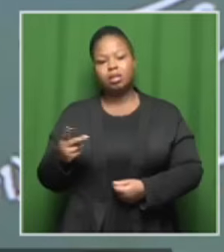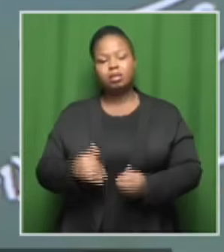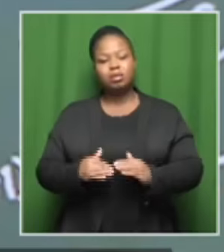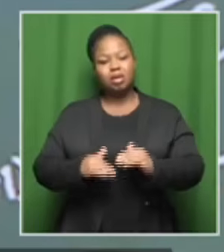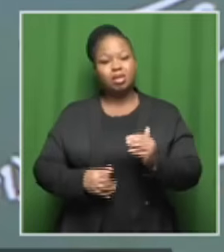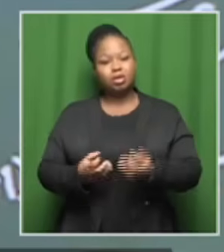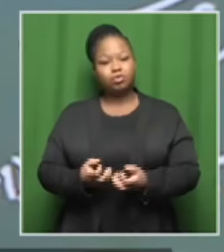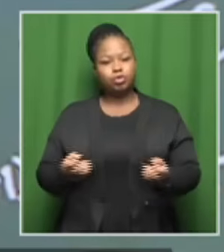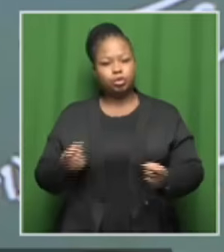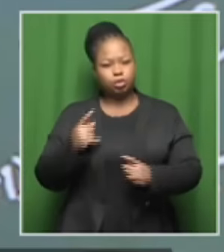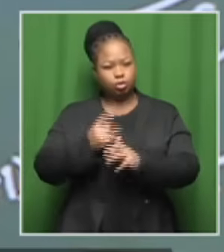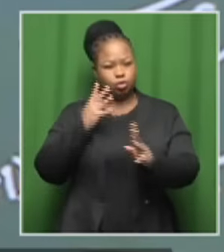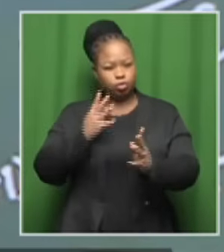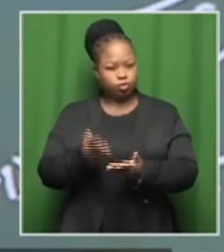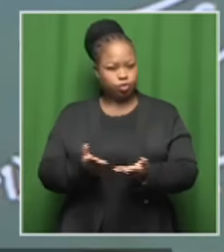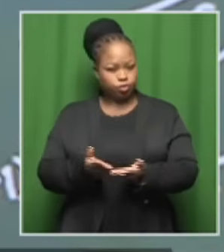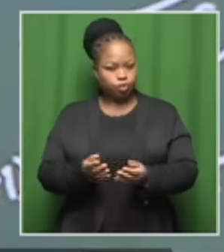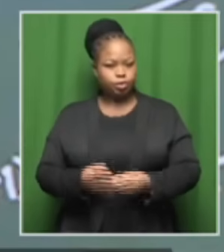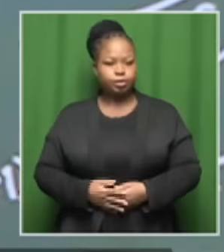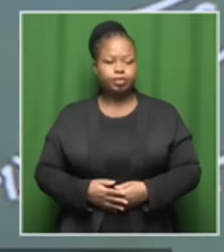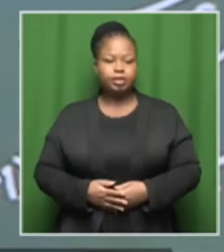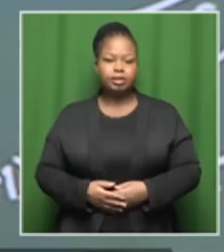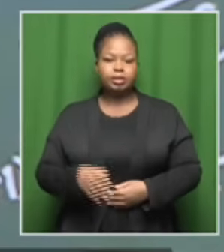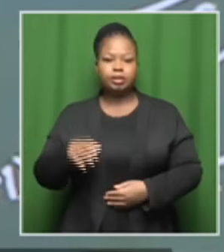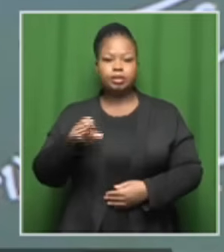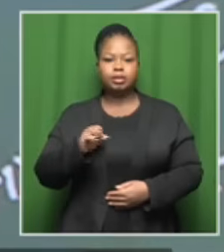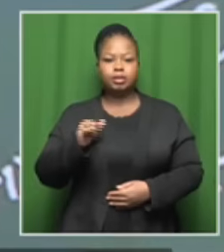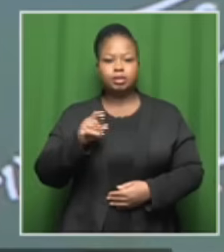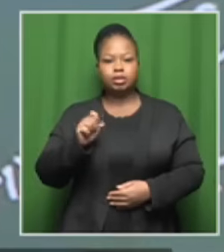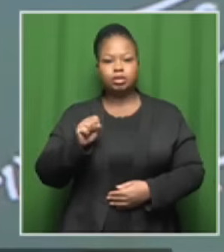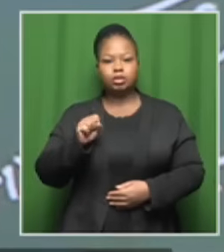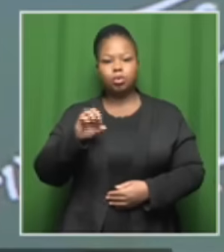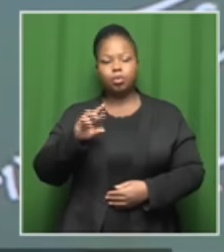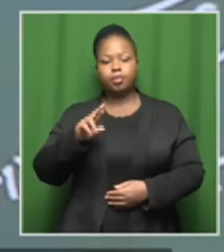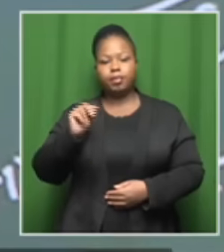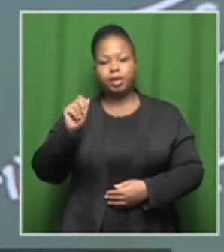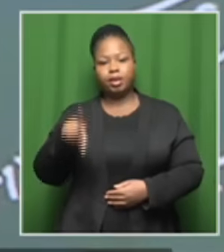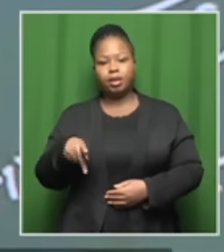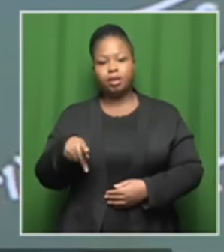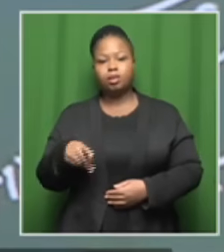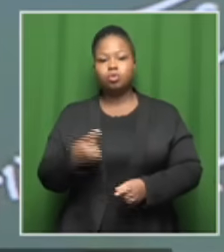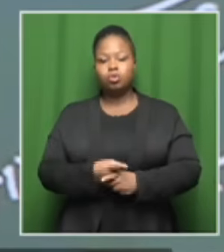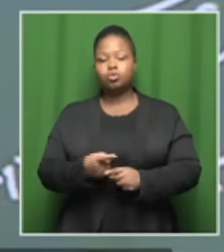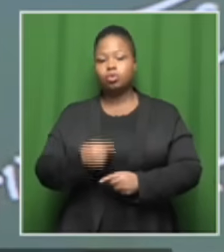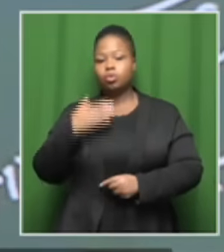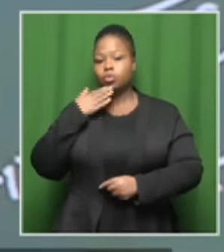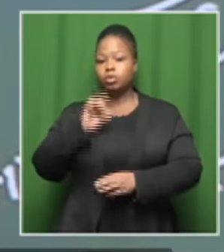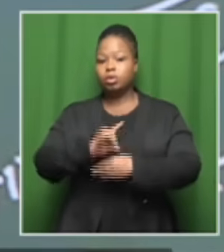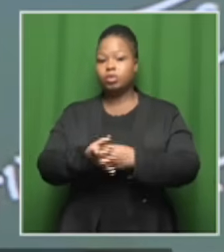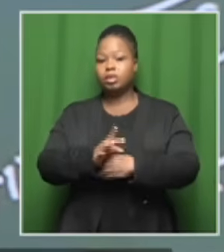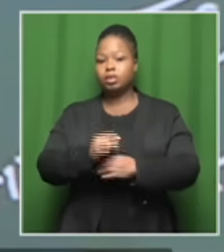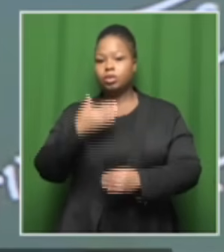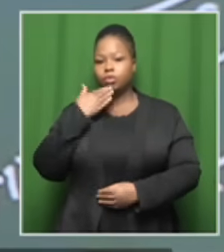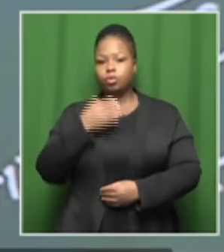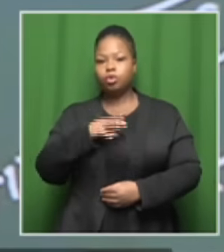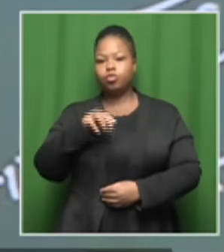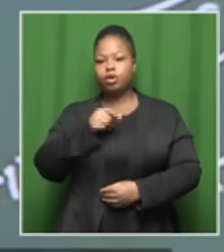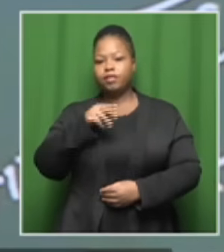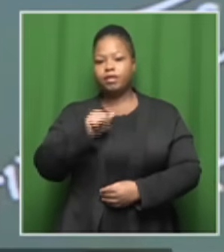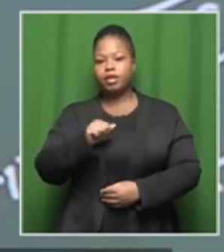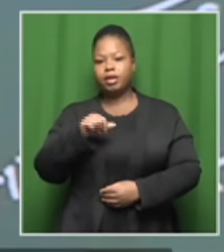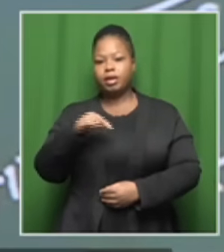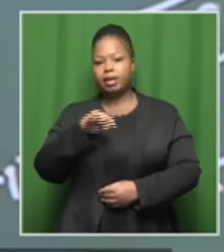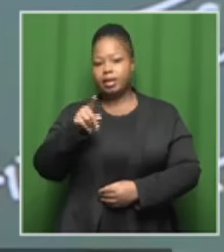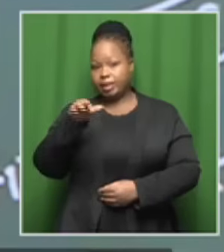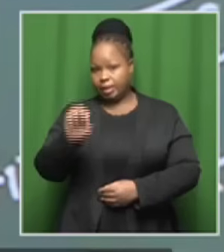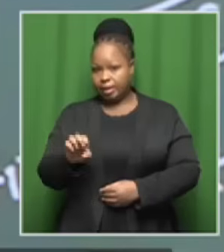under-resourced and township schools. Now, Sisopen, Managing Director and Independent Education Consultant, Dr. Muavia